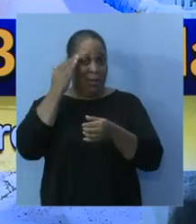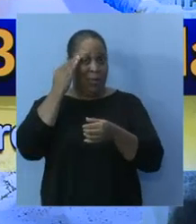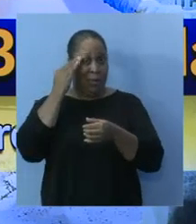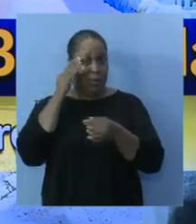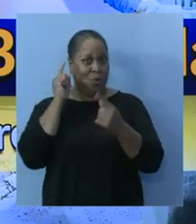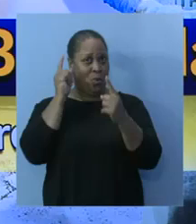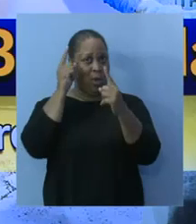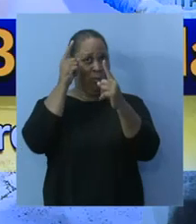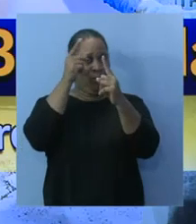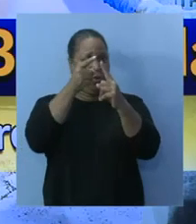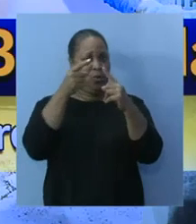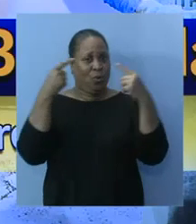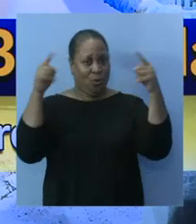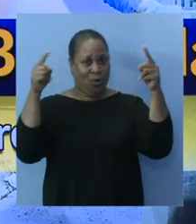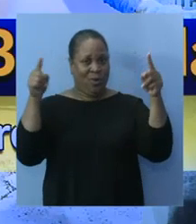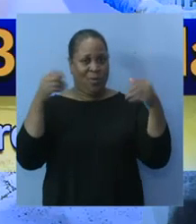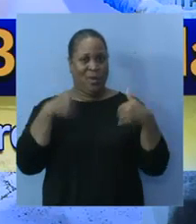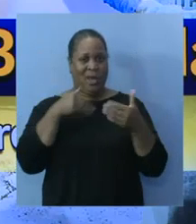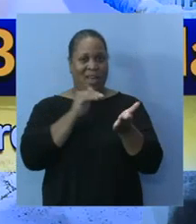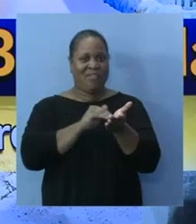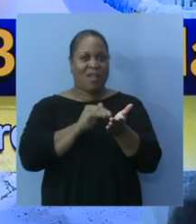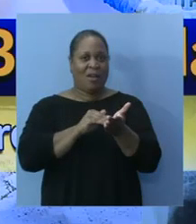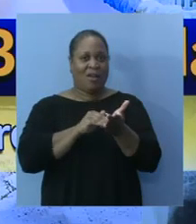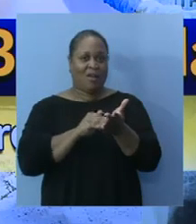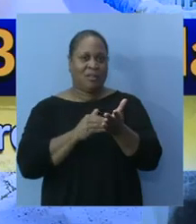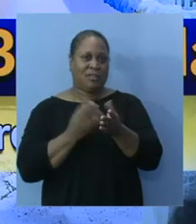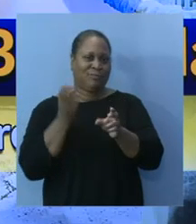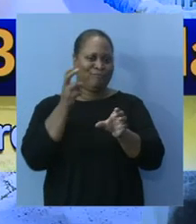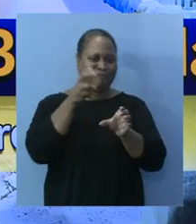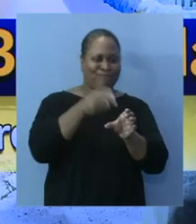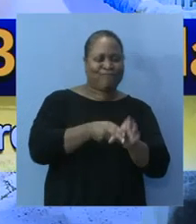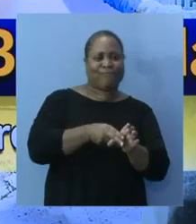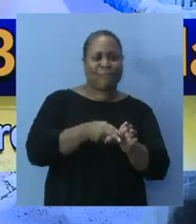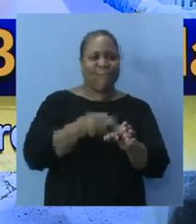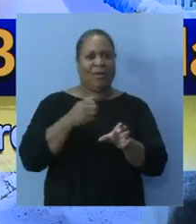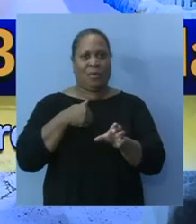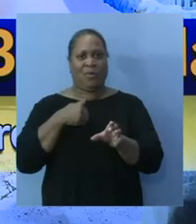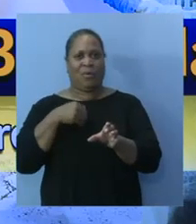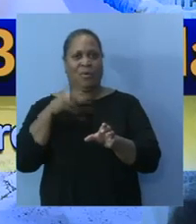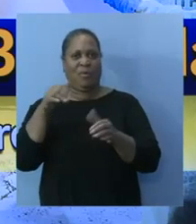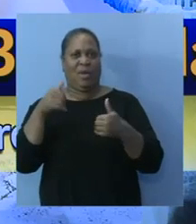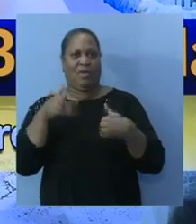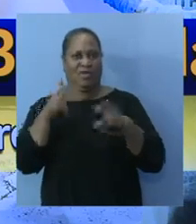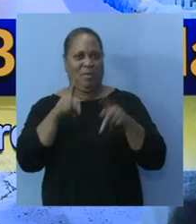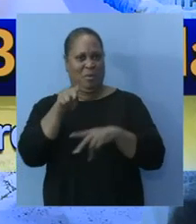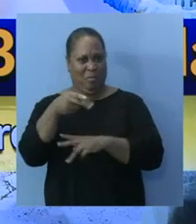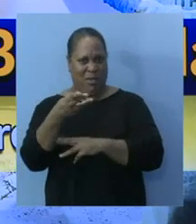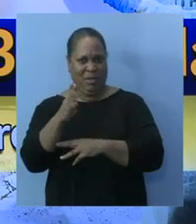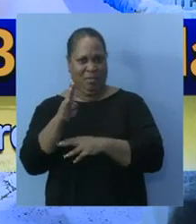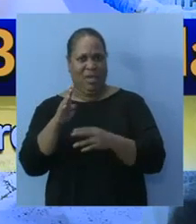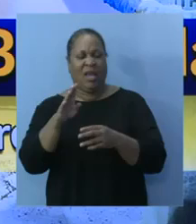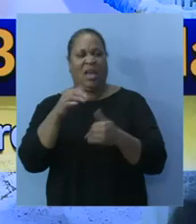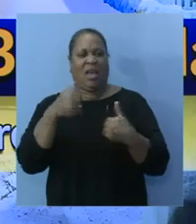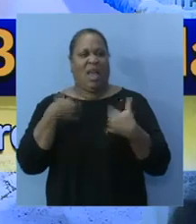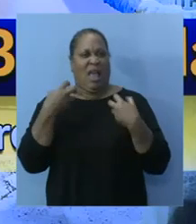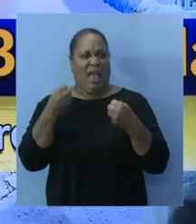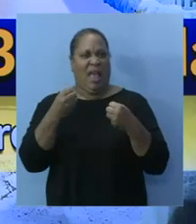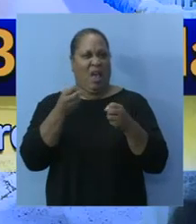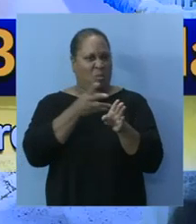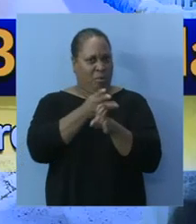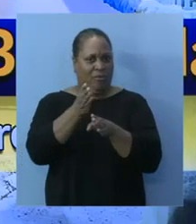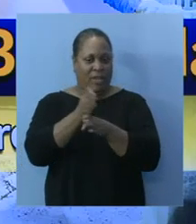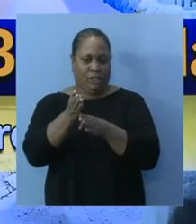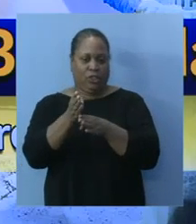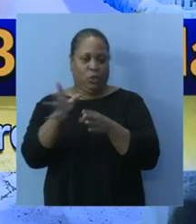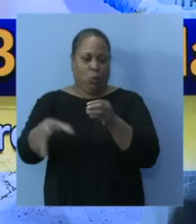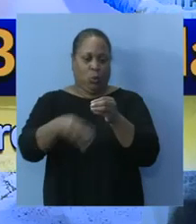We have doctors that are coming online to support and extend hours. As I said, with BHB, we have persons of the community, health professionals expanding. It is going